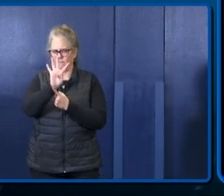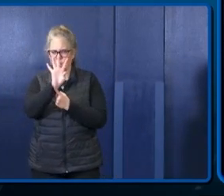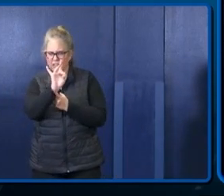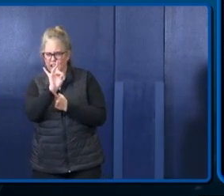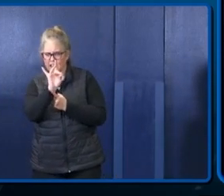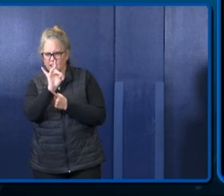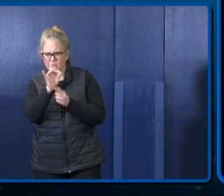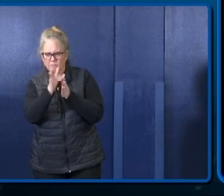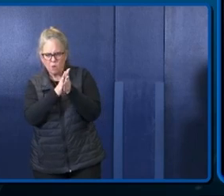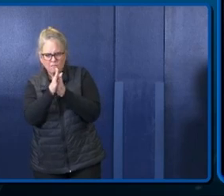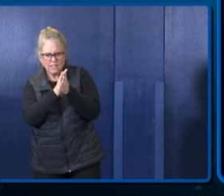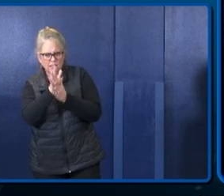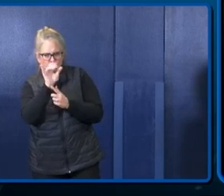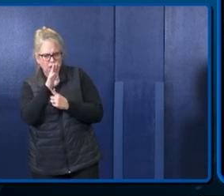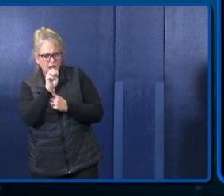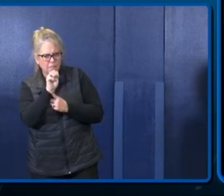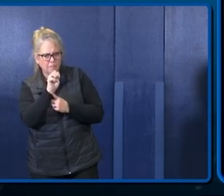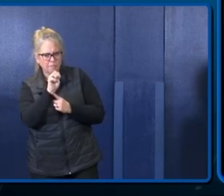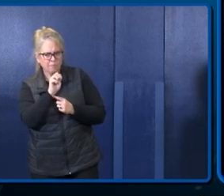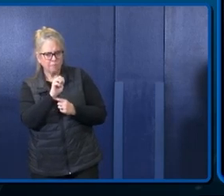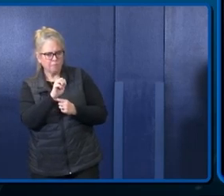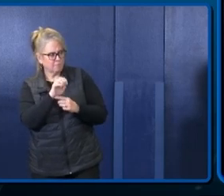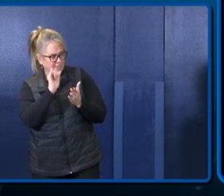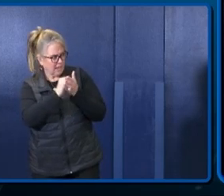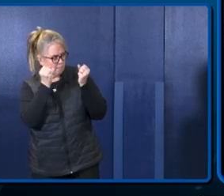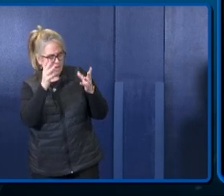in that club? Is it everybody who's in there?